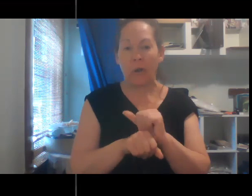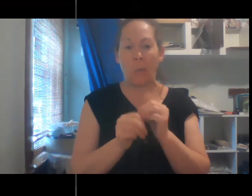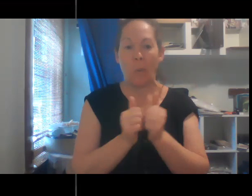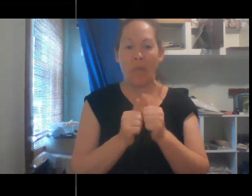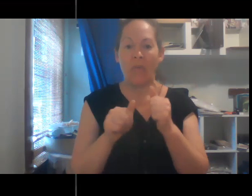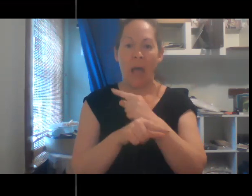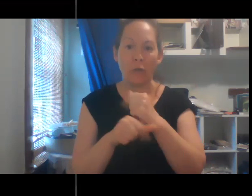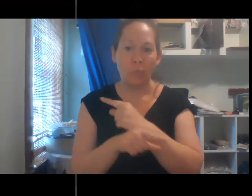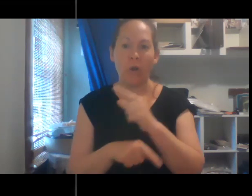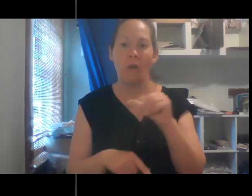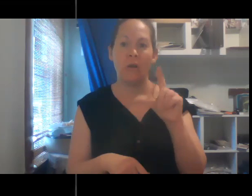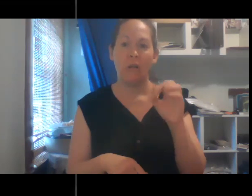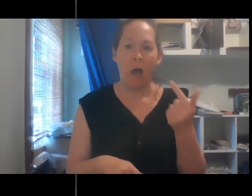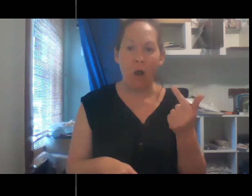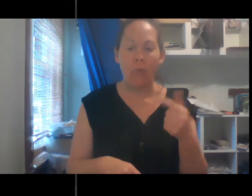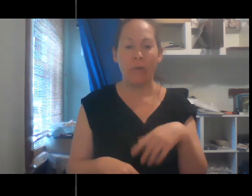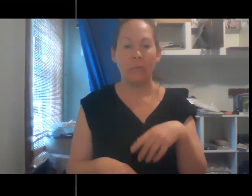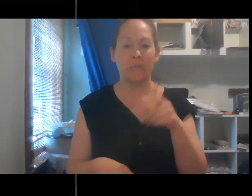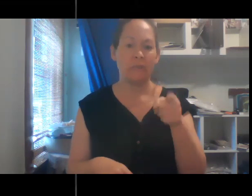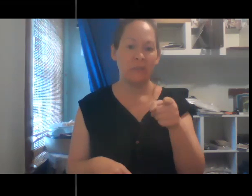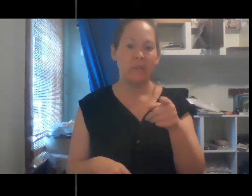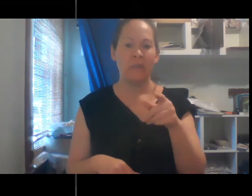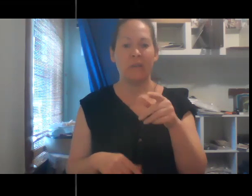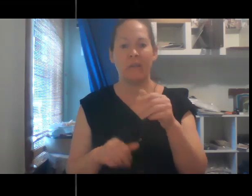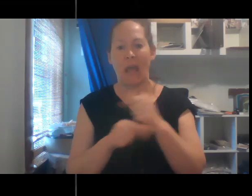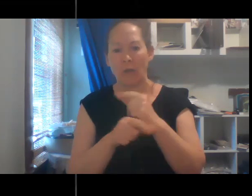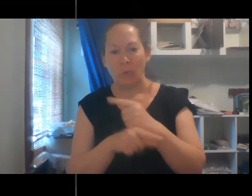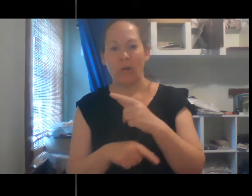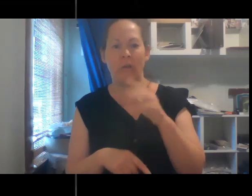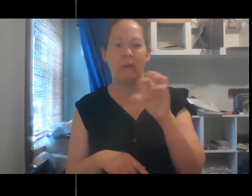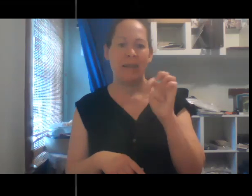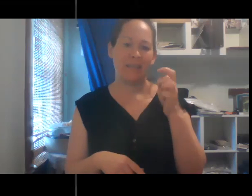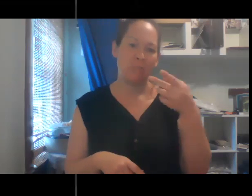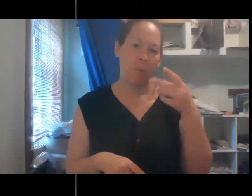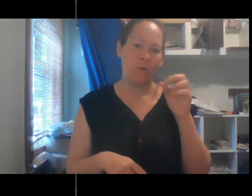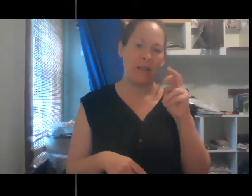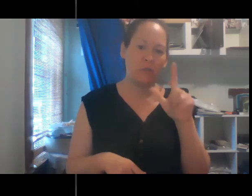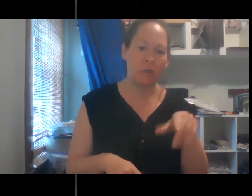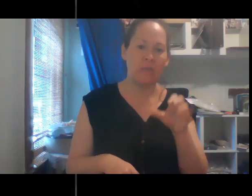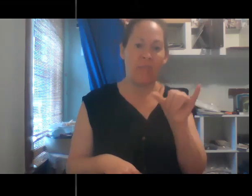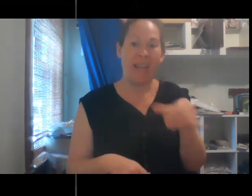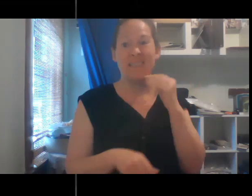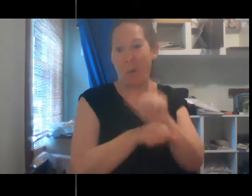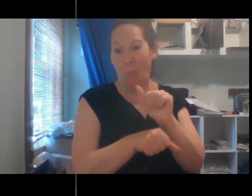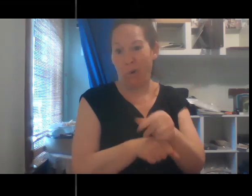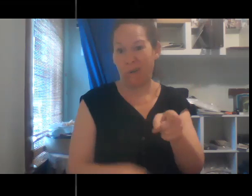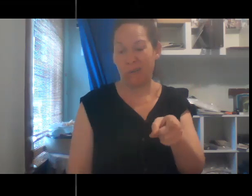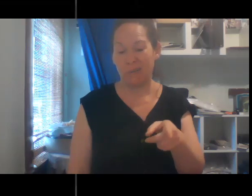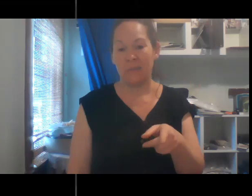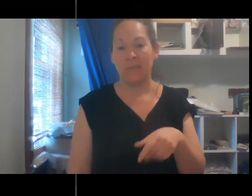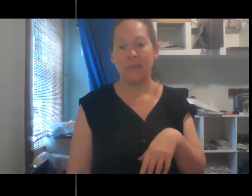of logarithms and the algebra of exponentials. You have that in your homework assignment. I handed out